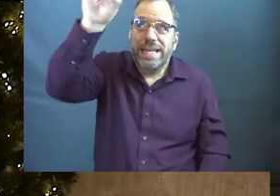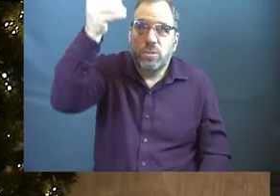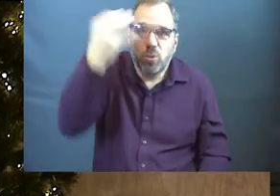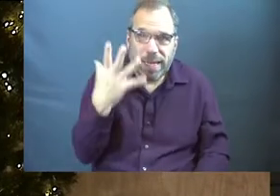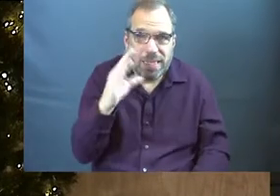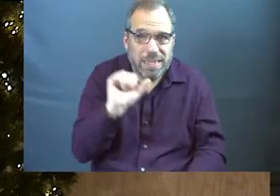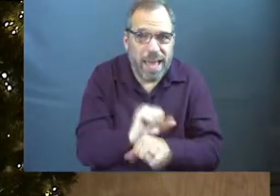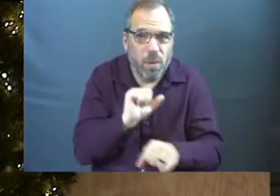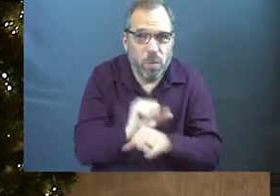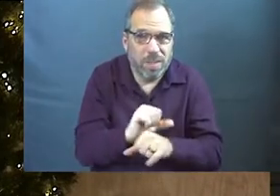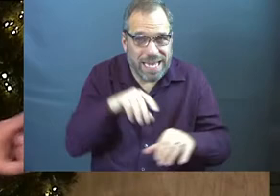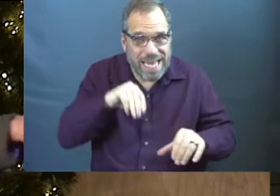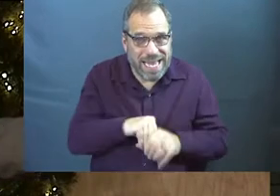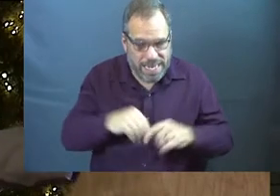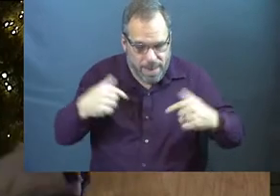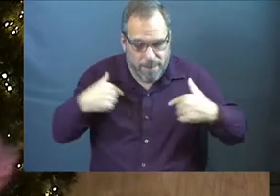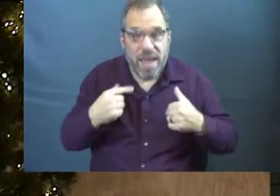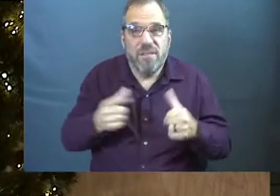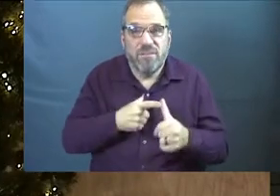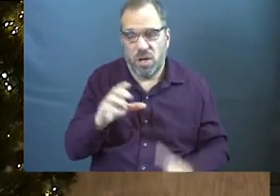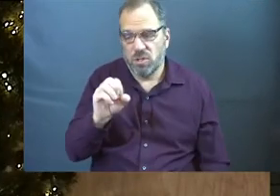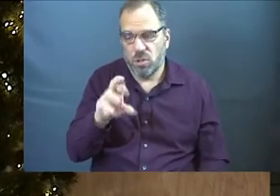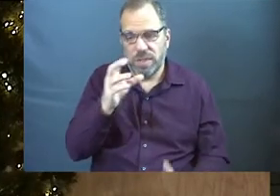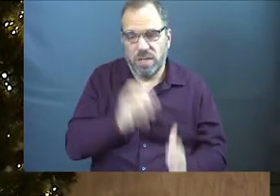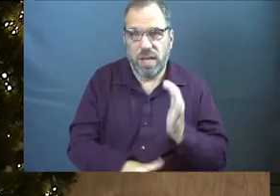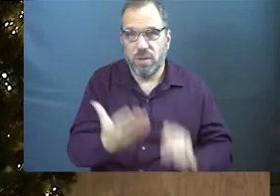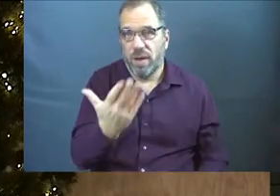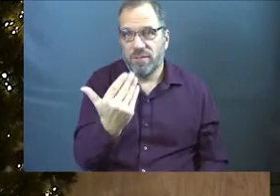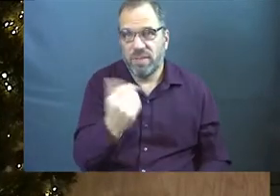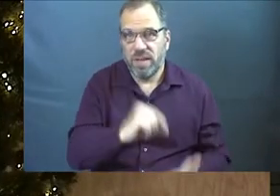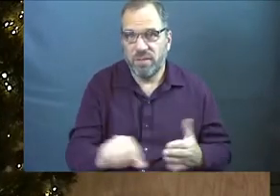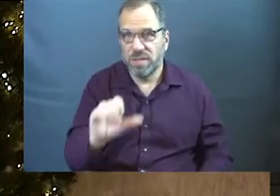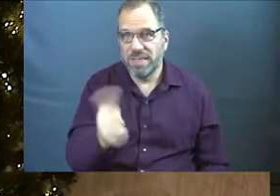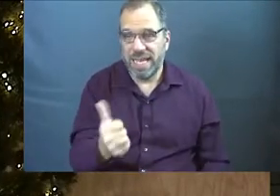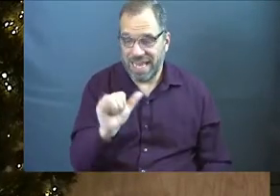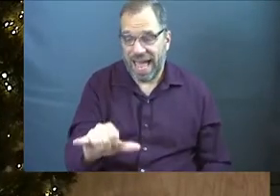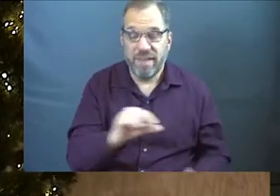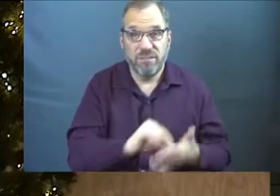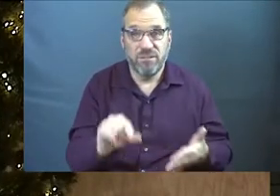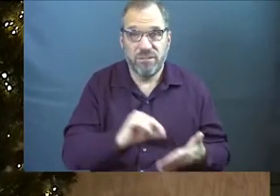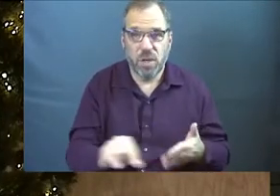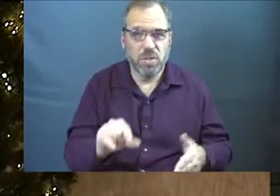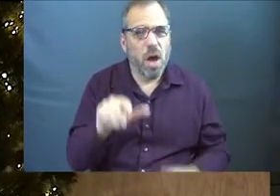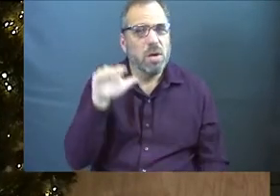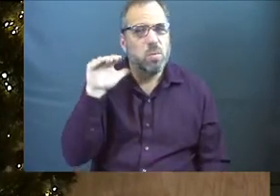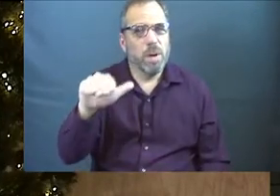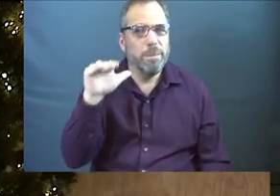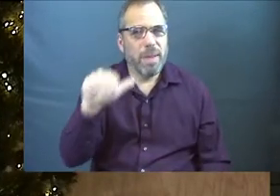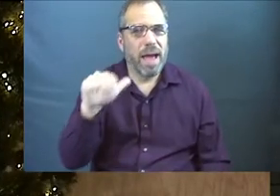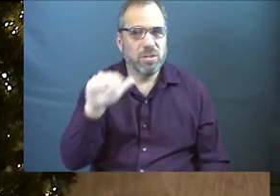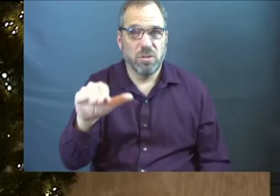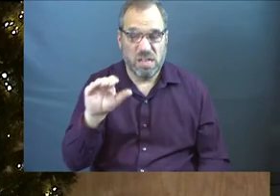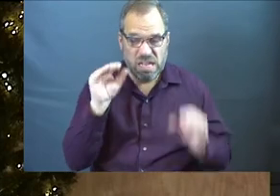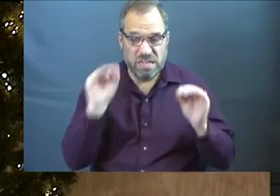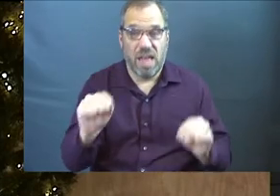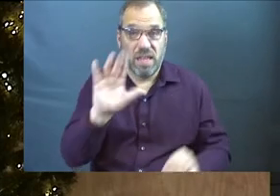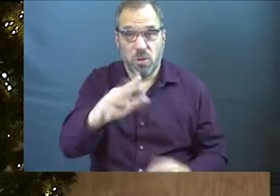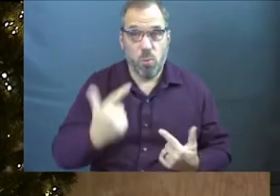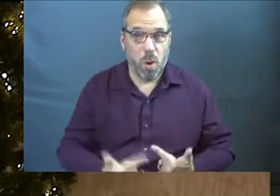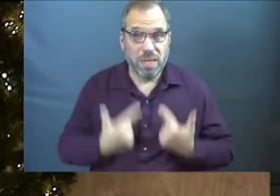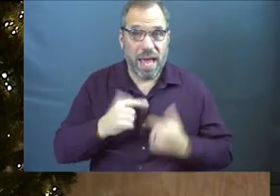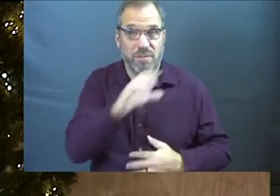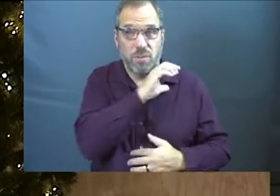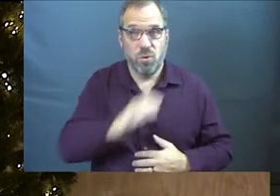me. And that's 1 Corinthians 15:10. And you need that verse because you need the reminder that nothing in your Christian life